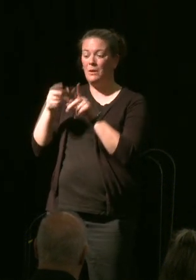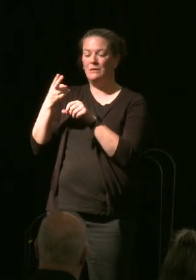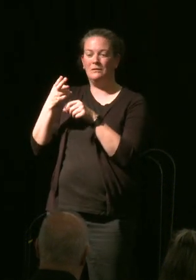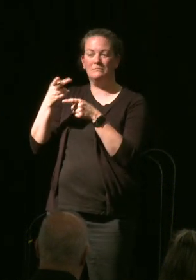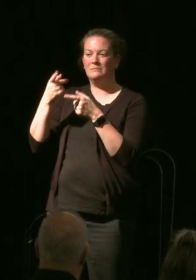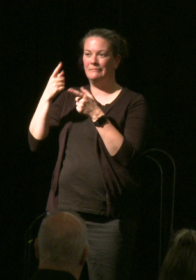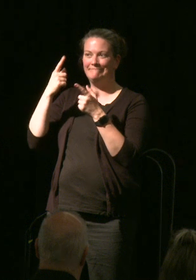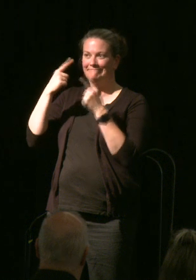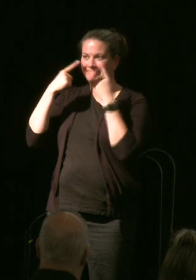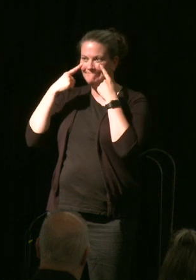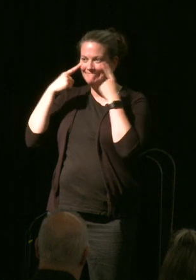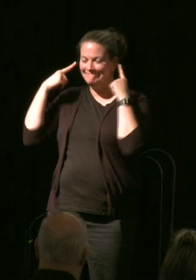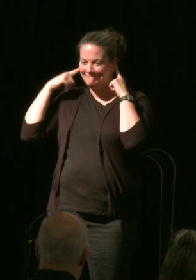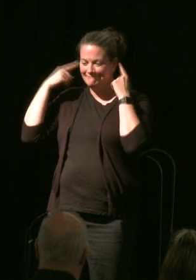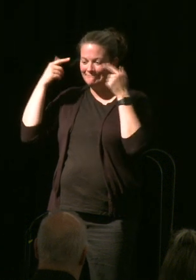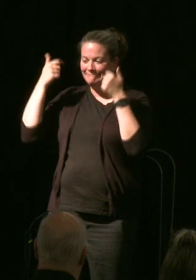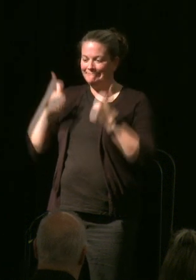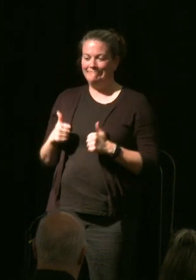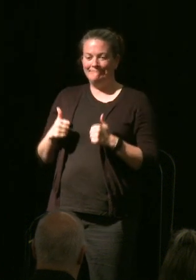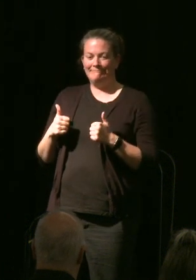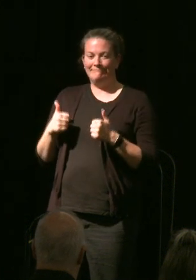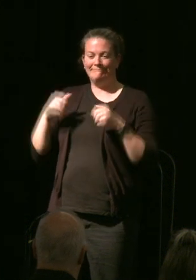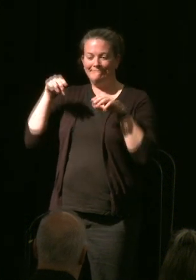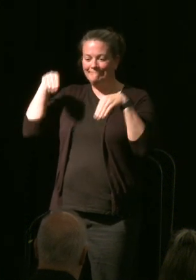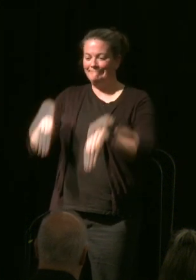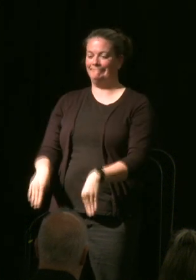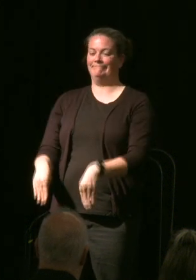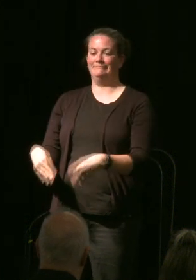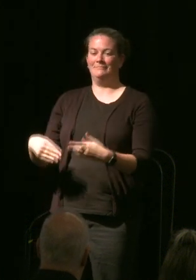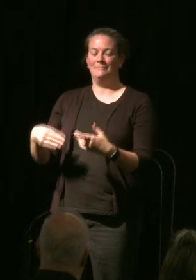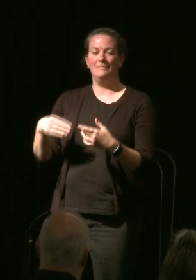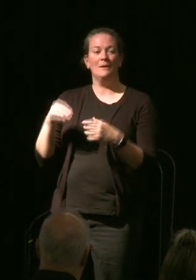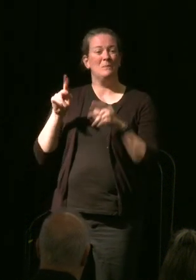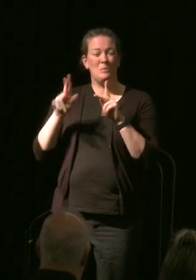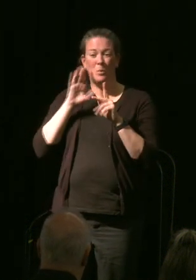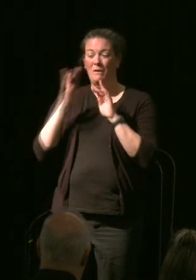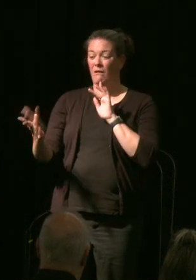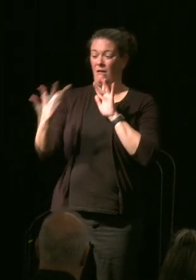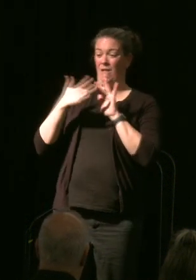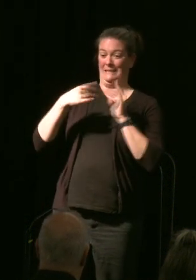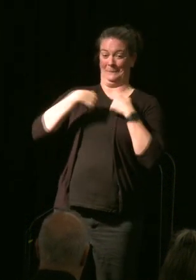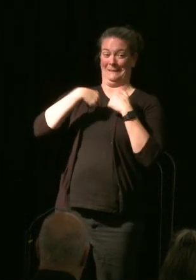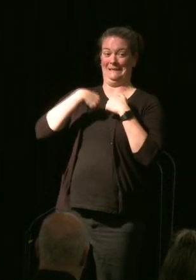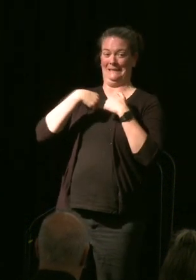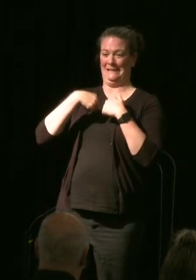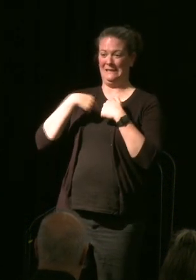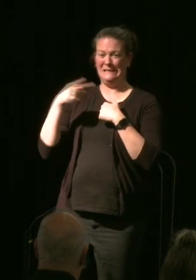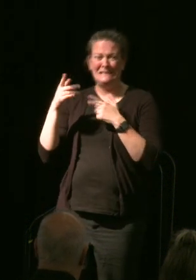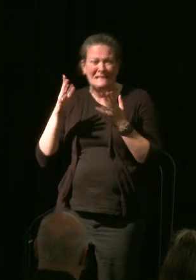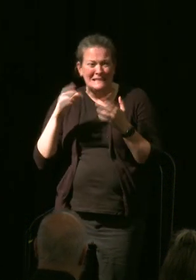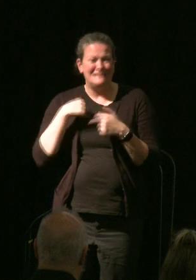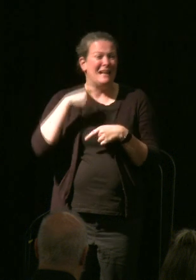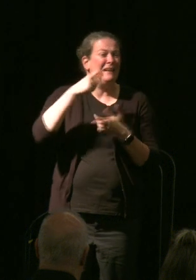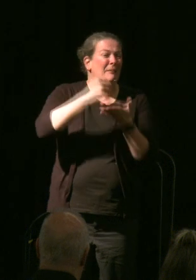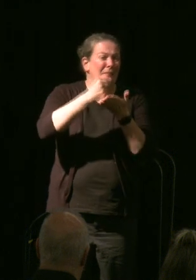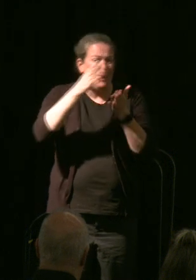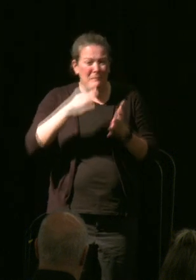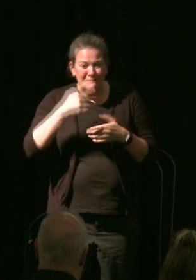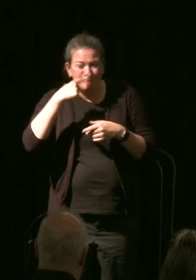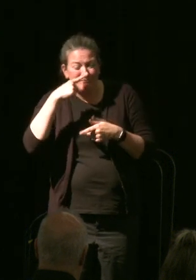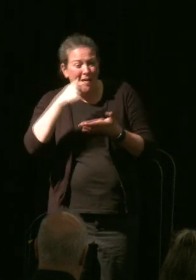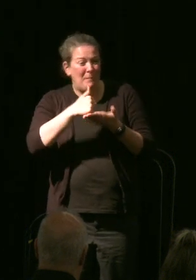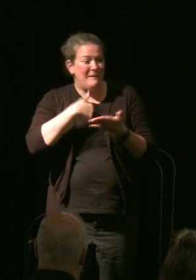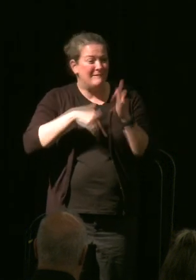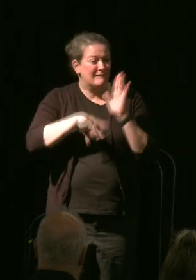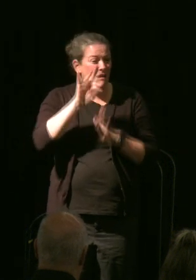repeatedly what I see is people reach out to me and they say, hey, I'm looking for a therapist, and I'm really hoping that you can help me find